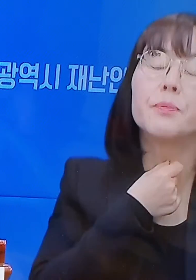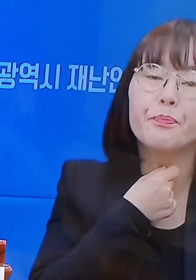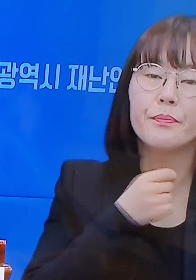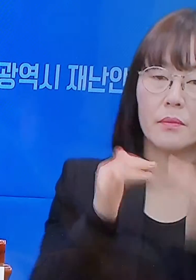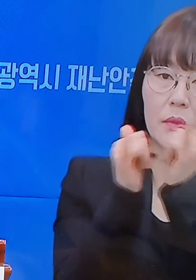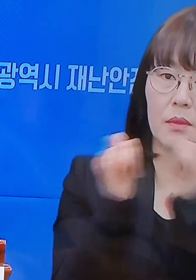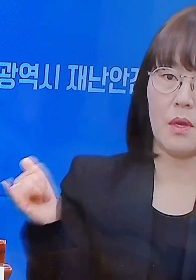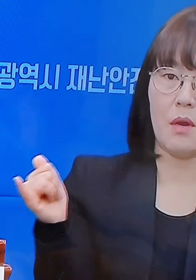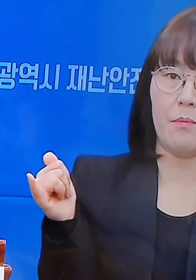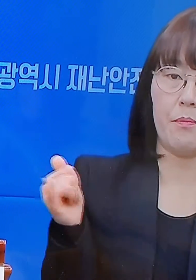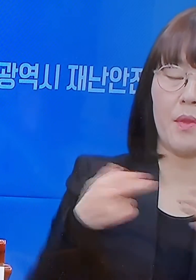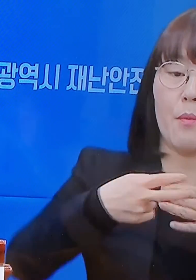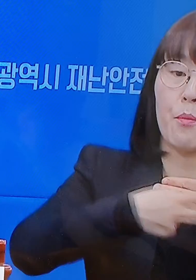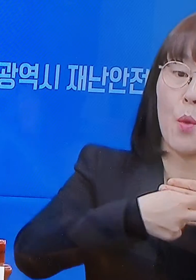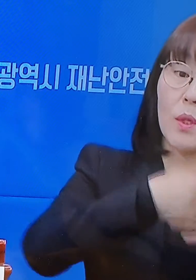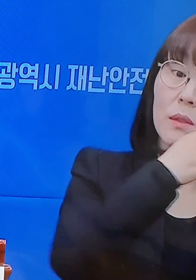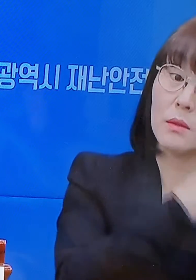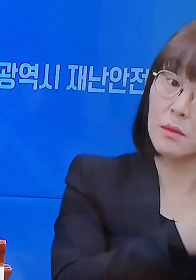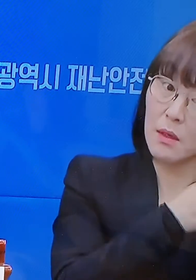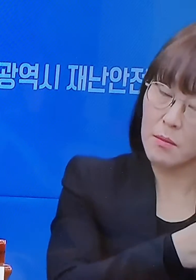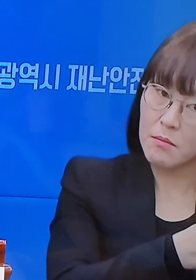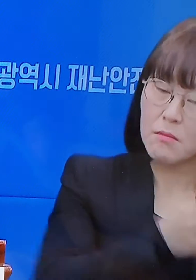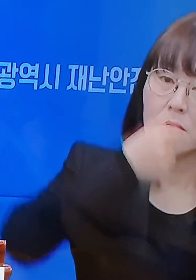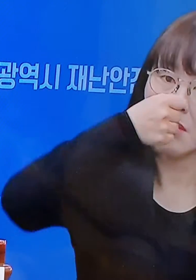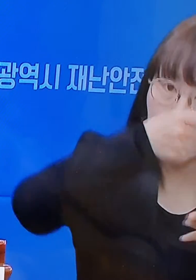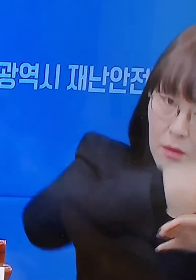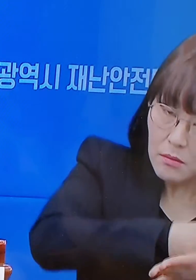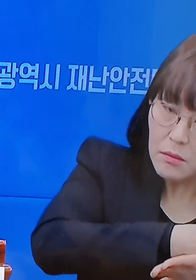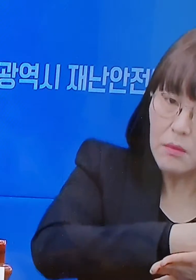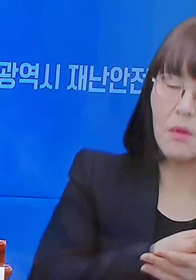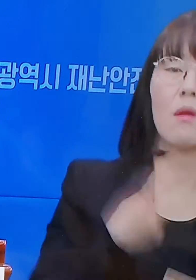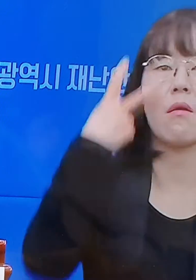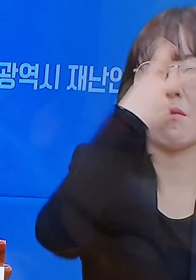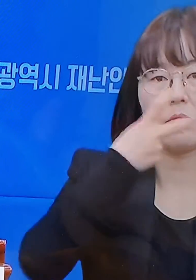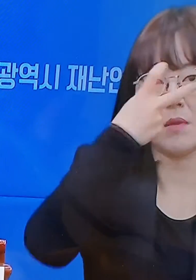that you keep your body temperature above 37 degrees.